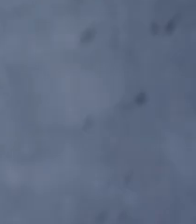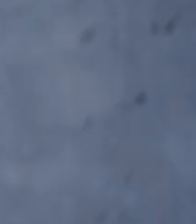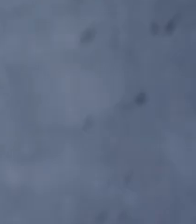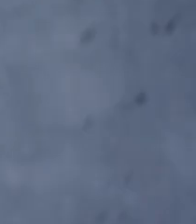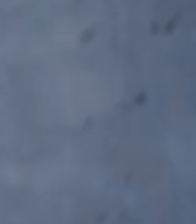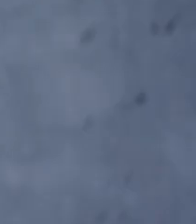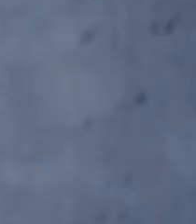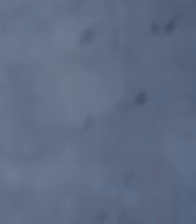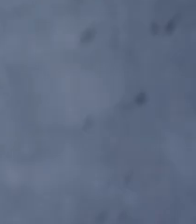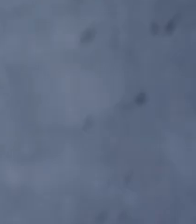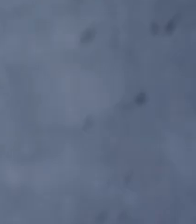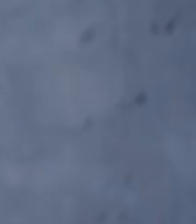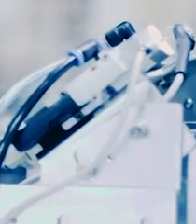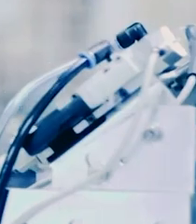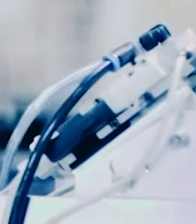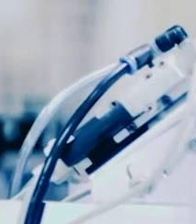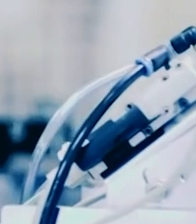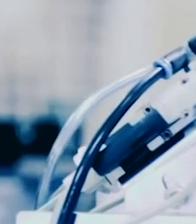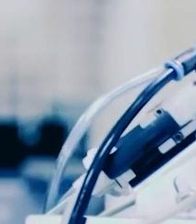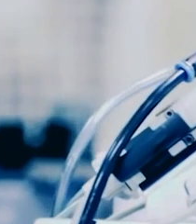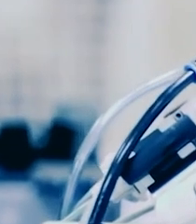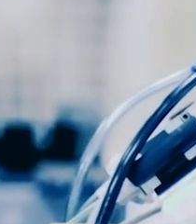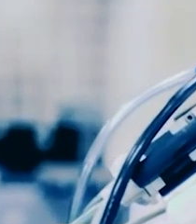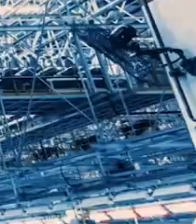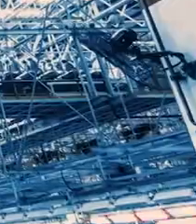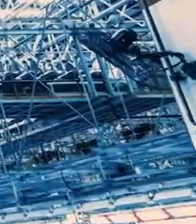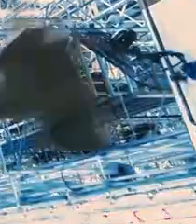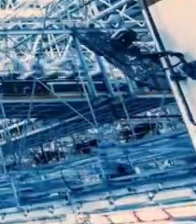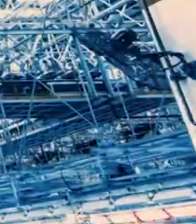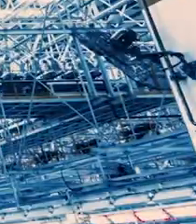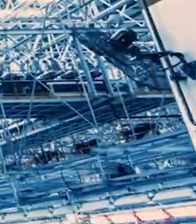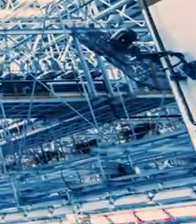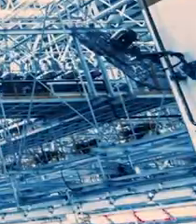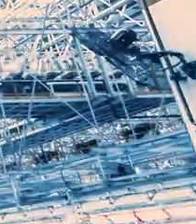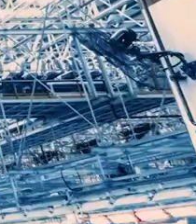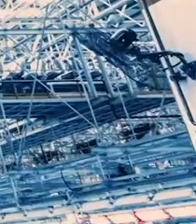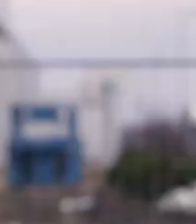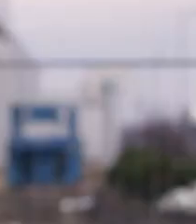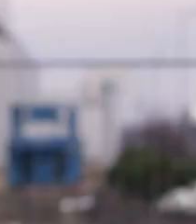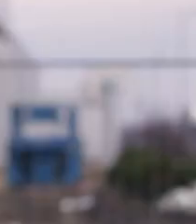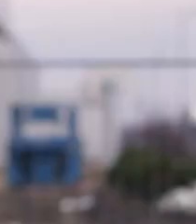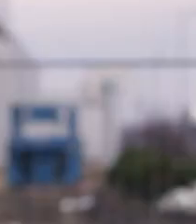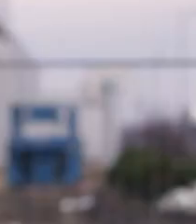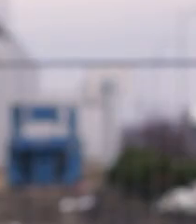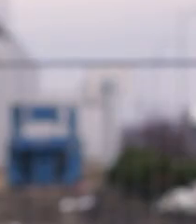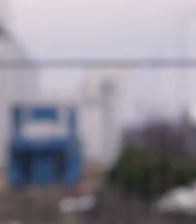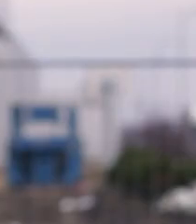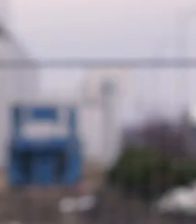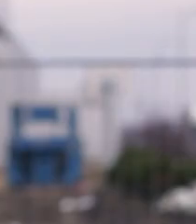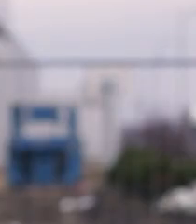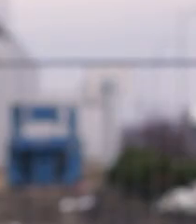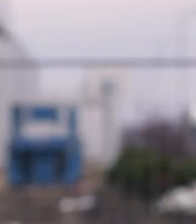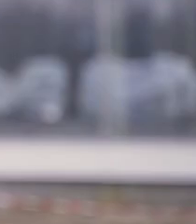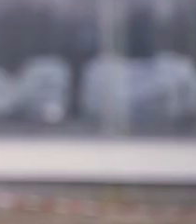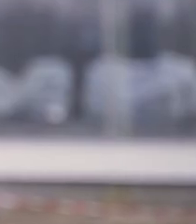to gigascale production facilities as a next step towards our future expansion. At InnoBed, we believe in